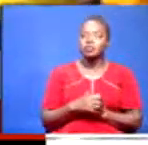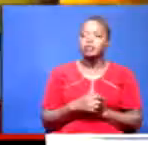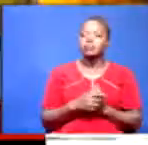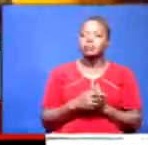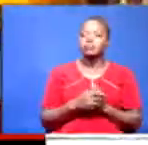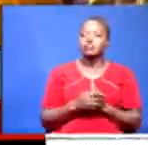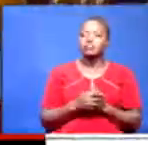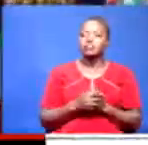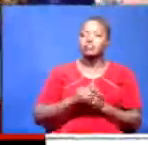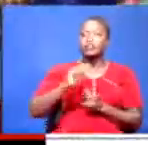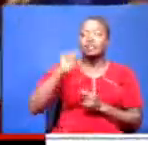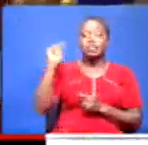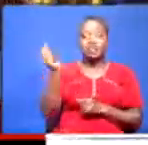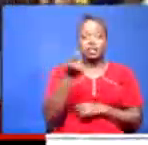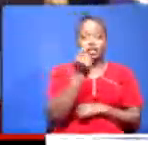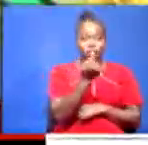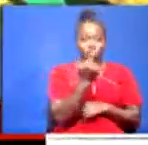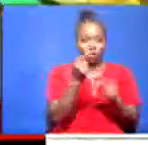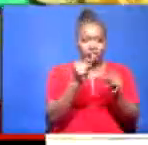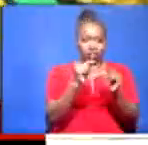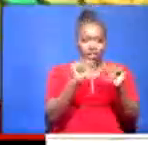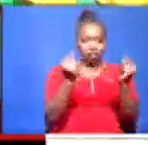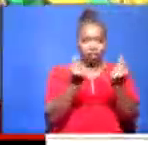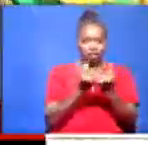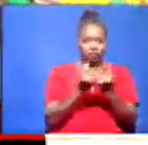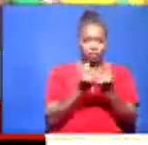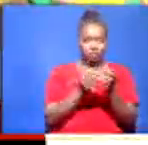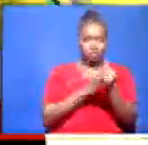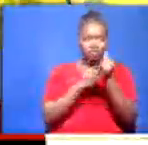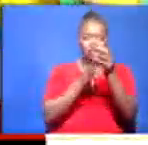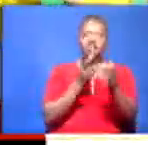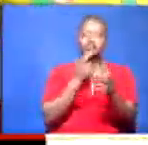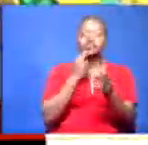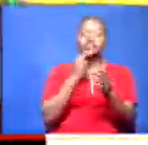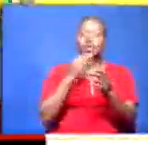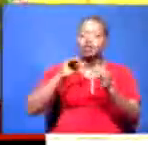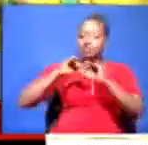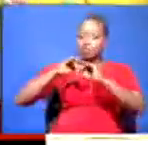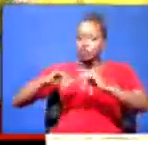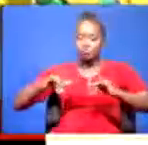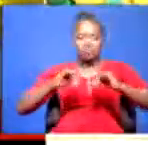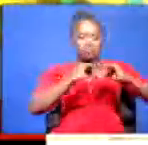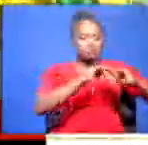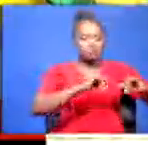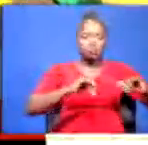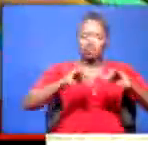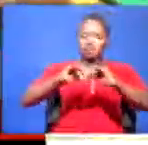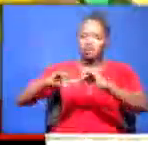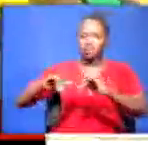The Kenya Kwanza Brigade leaders on Tuesday ran separate consultative economic forums